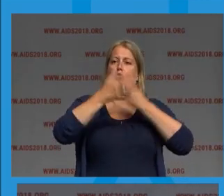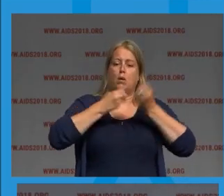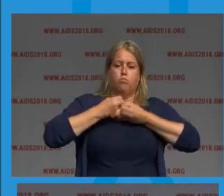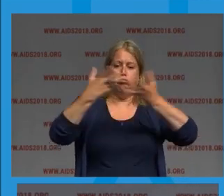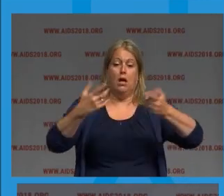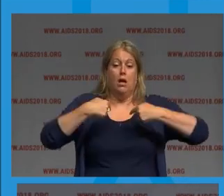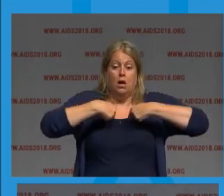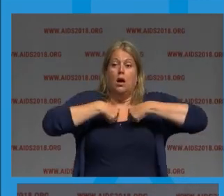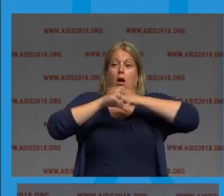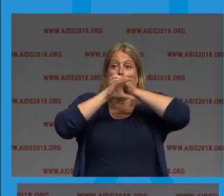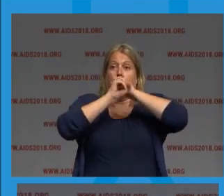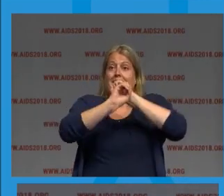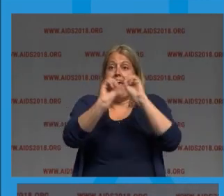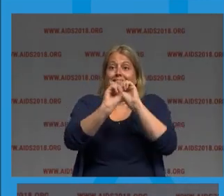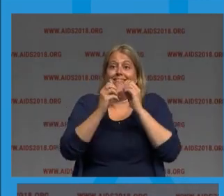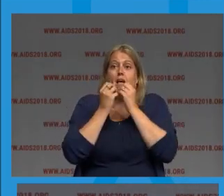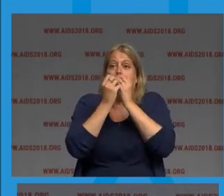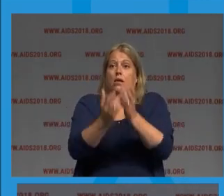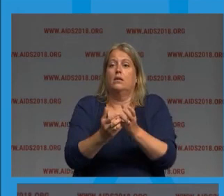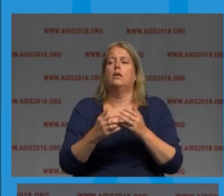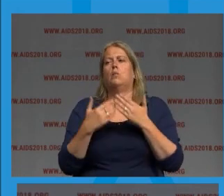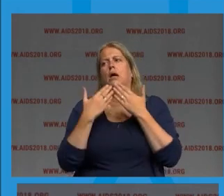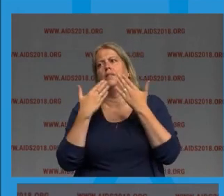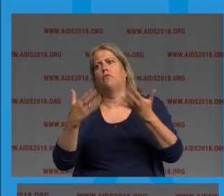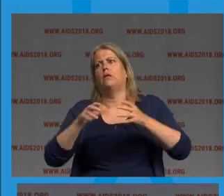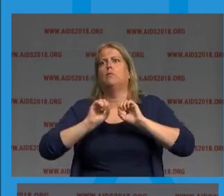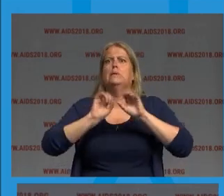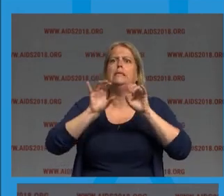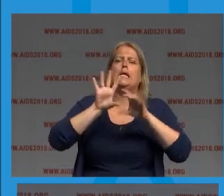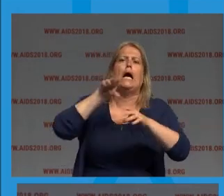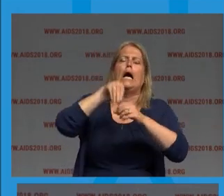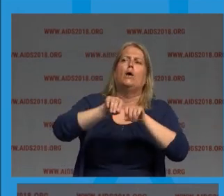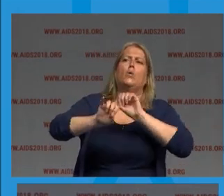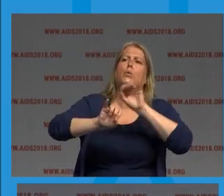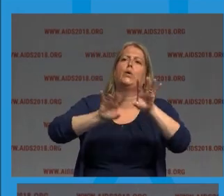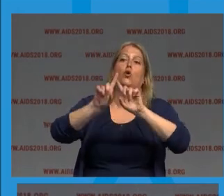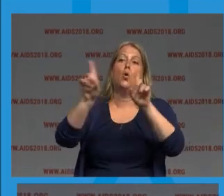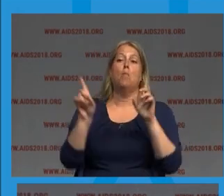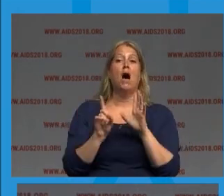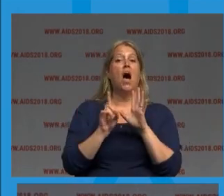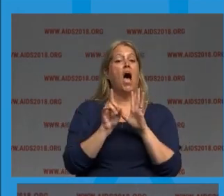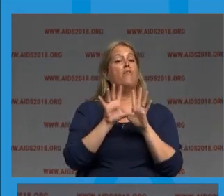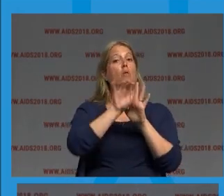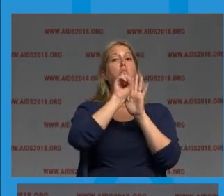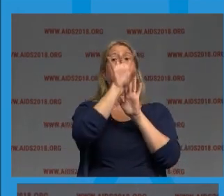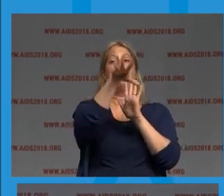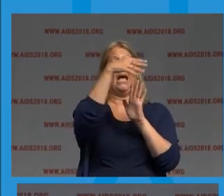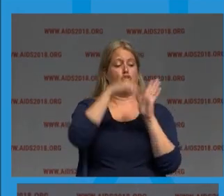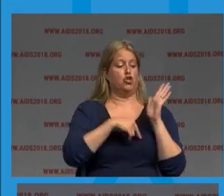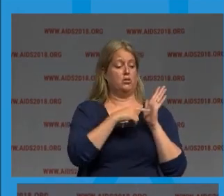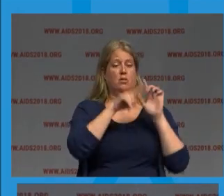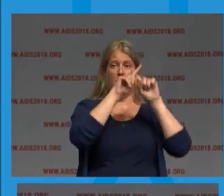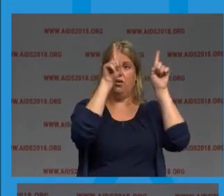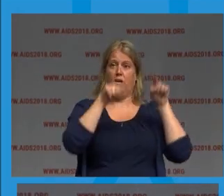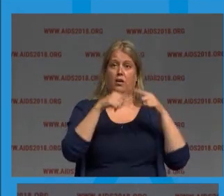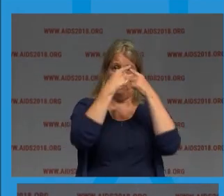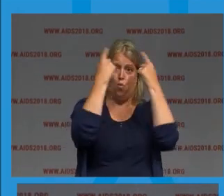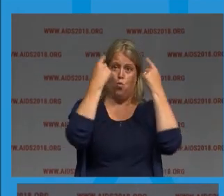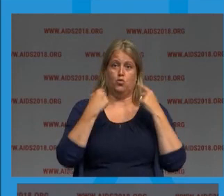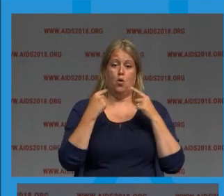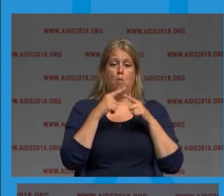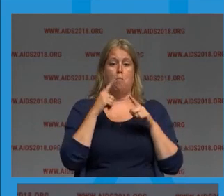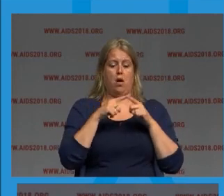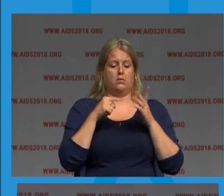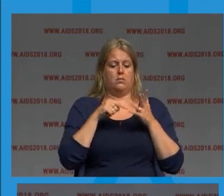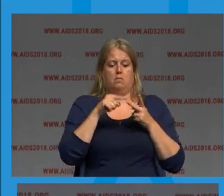word. Thankfully, it was not all in the media, but there was a publication that showed that my photo, as well as the fact that I had been